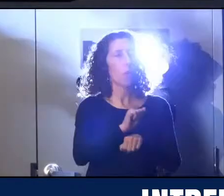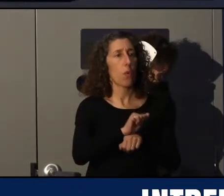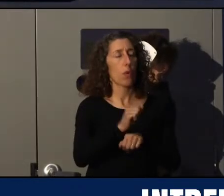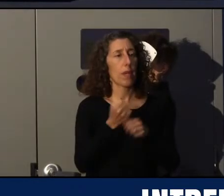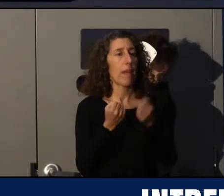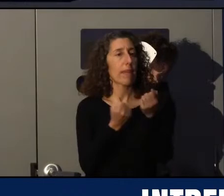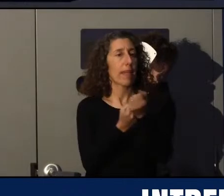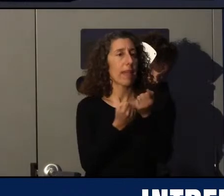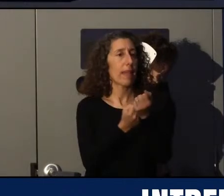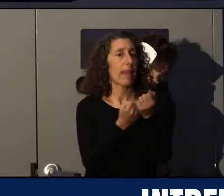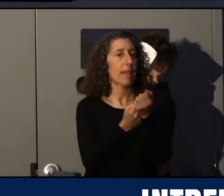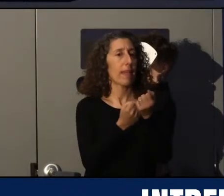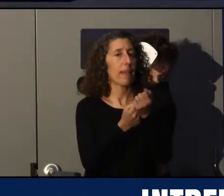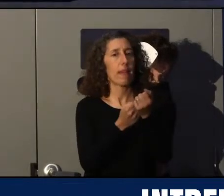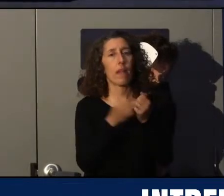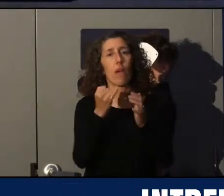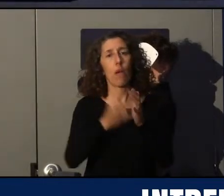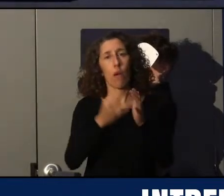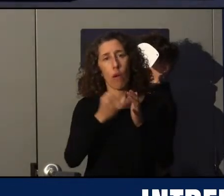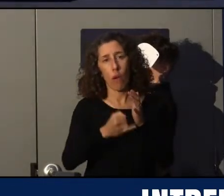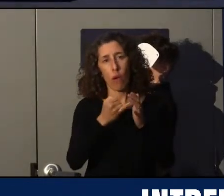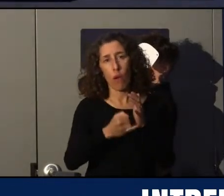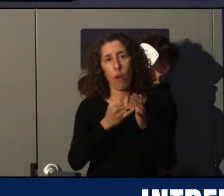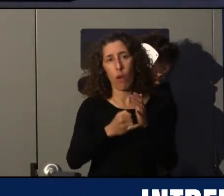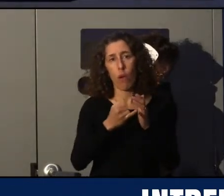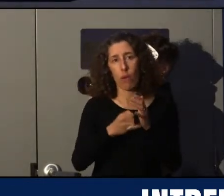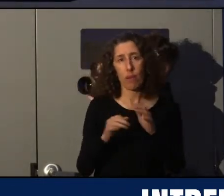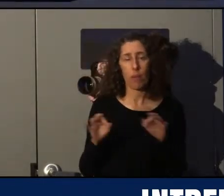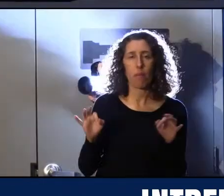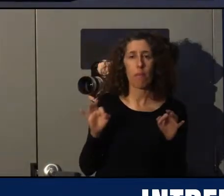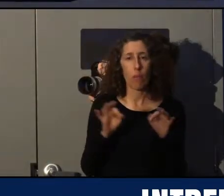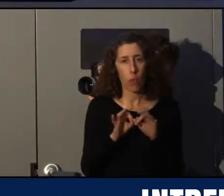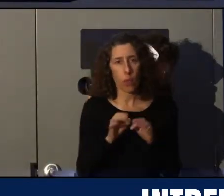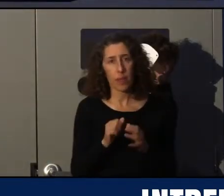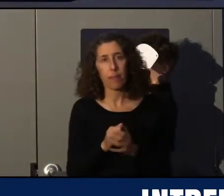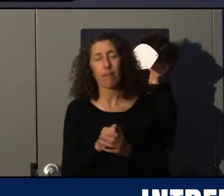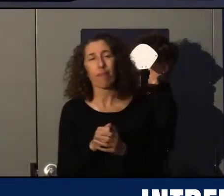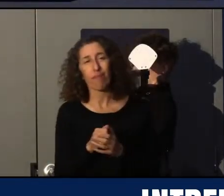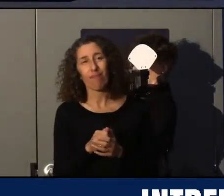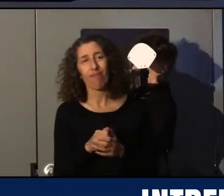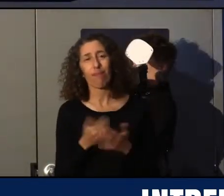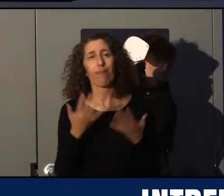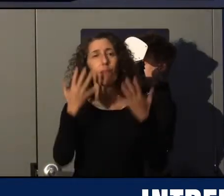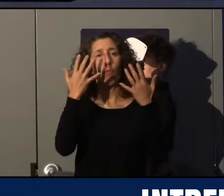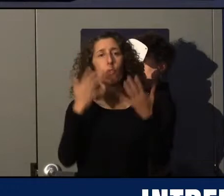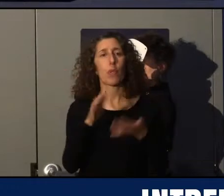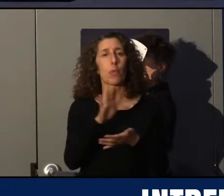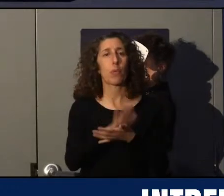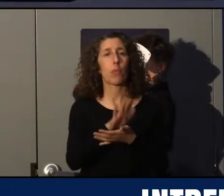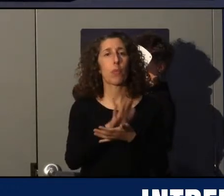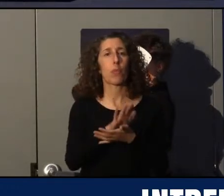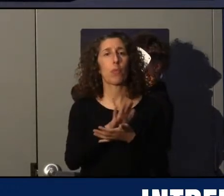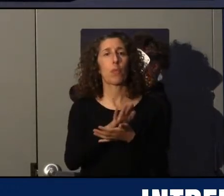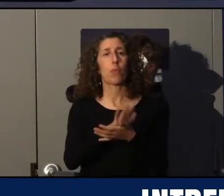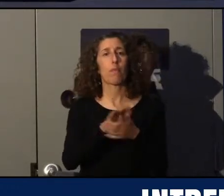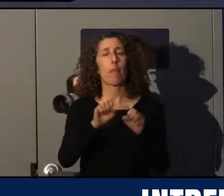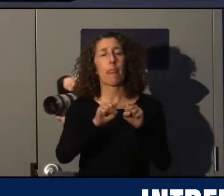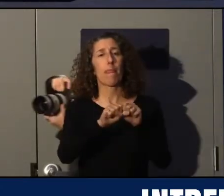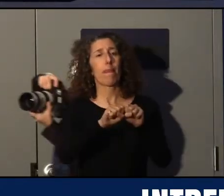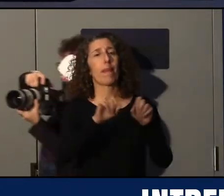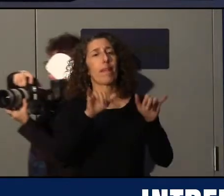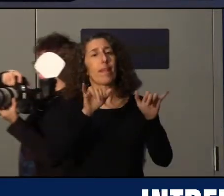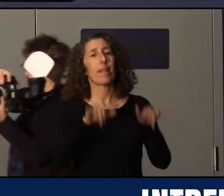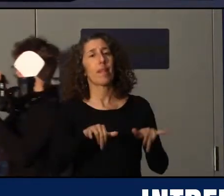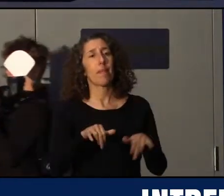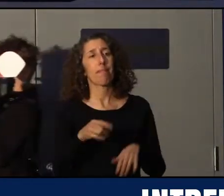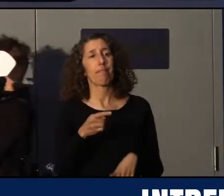My question comes in, oftentimes people don't see the value of art. If you look at our school systems, when there's limited resources, the first thing that goes is art